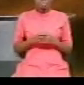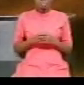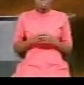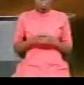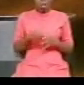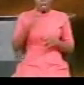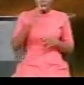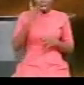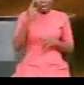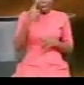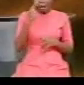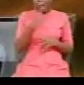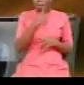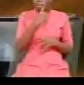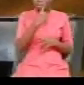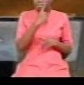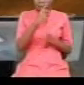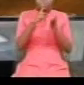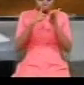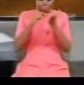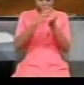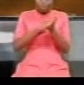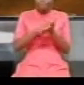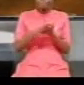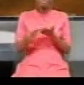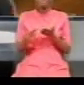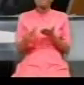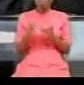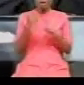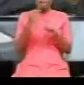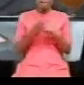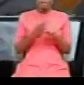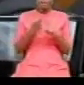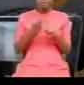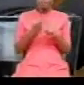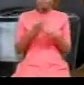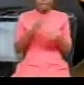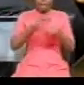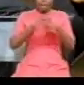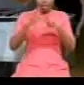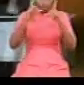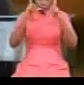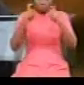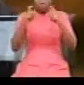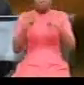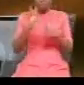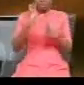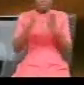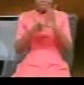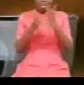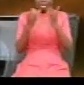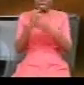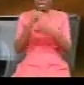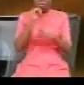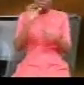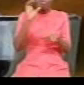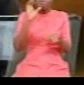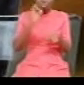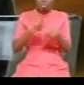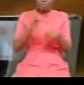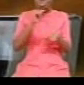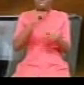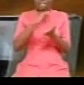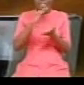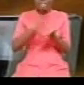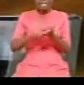Are your eyes pure from pornography? Your finger not touching unclean thing? Talk